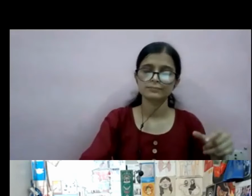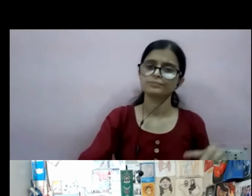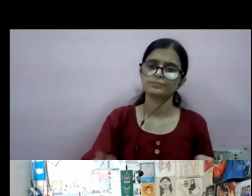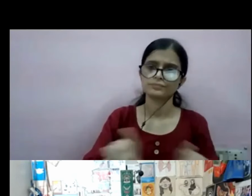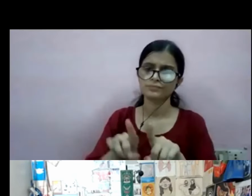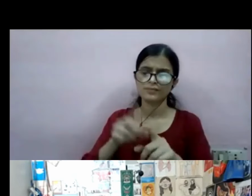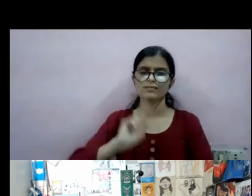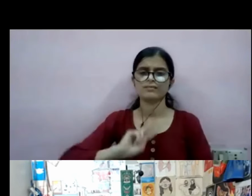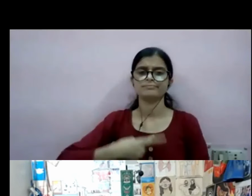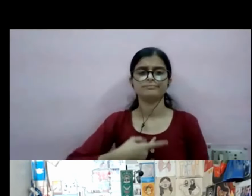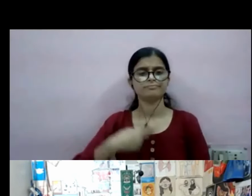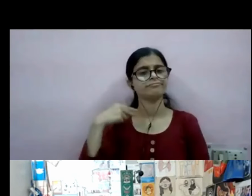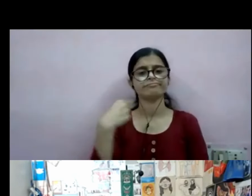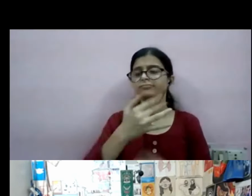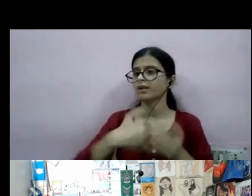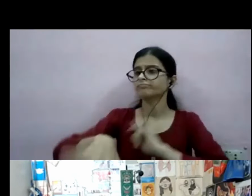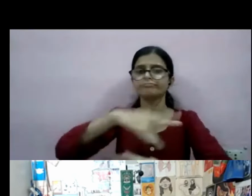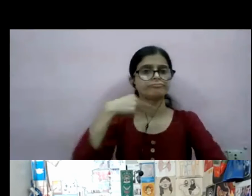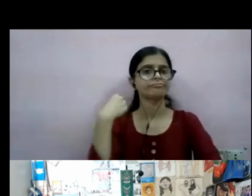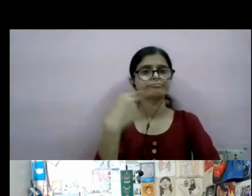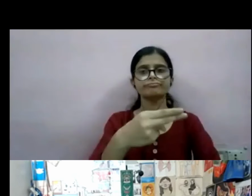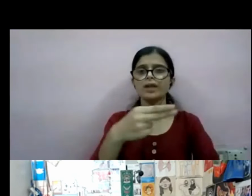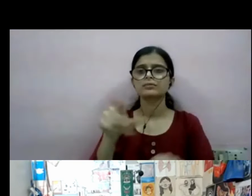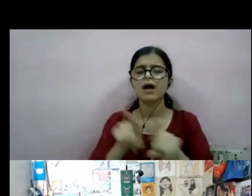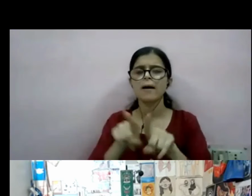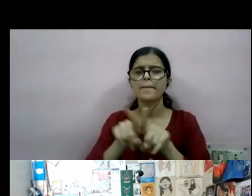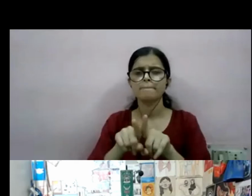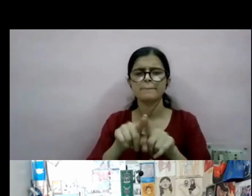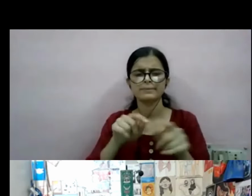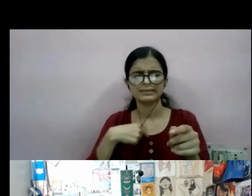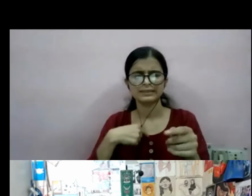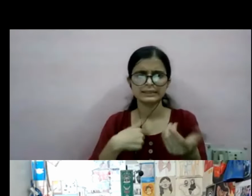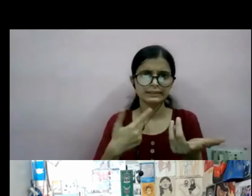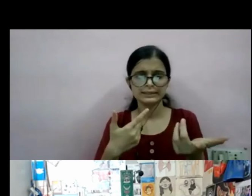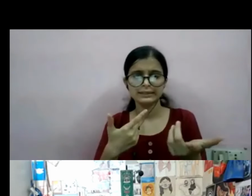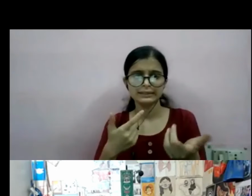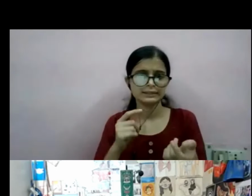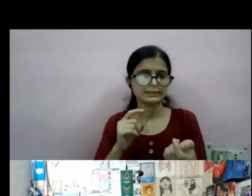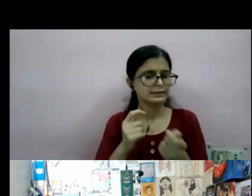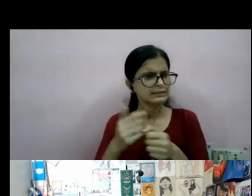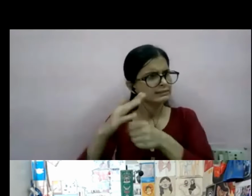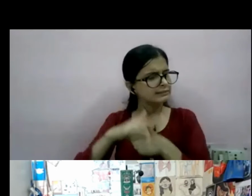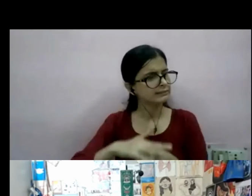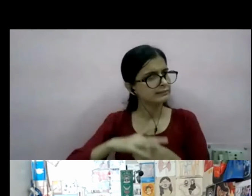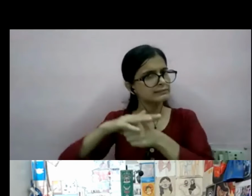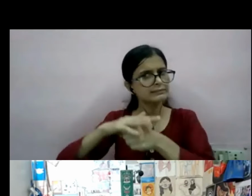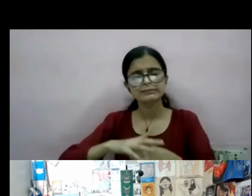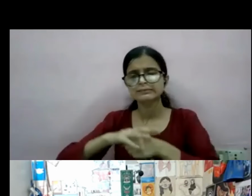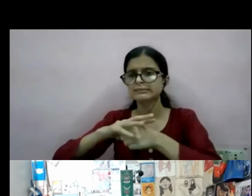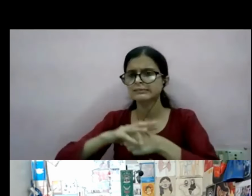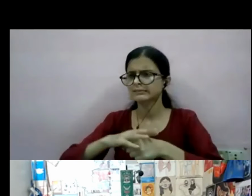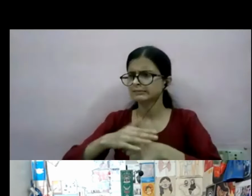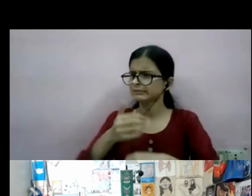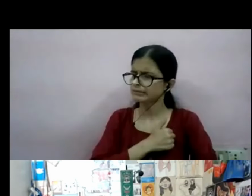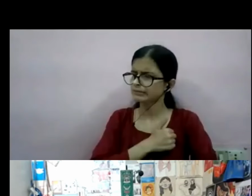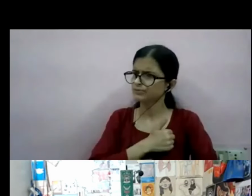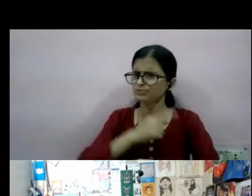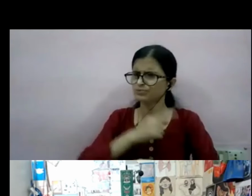a problem that can be addressed by changing dominant beliefs, attitudes,